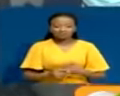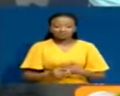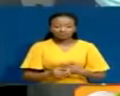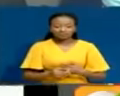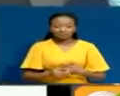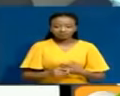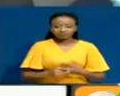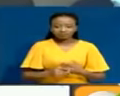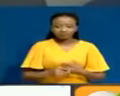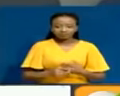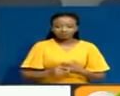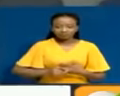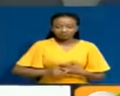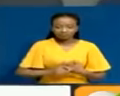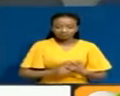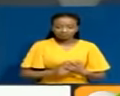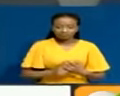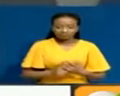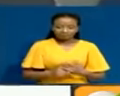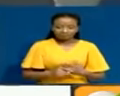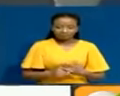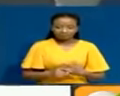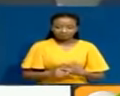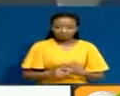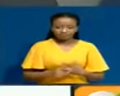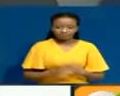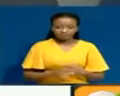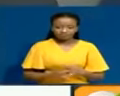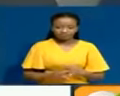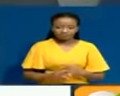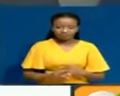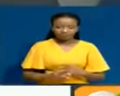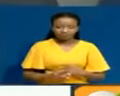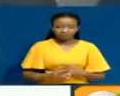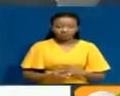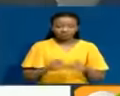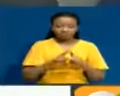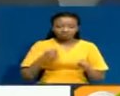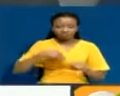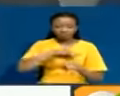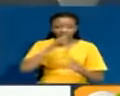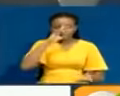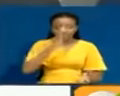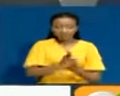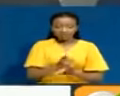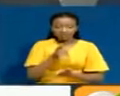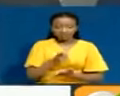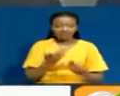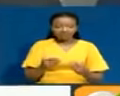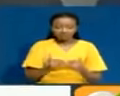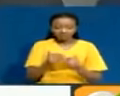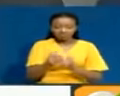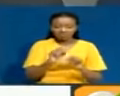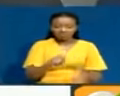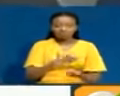Right honorable former Prime Minister Raila Odinga, who we believe is on his way to